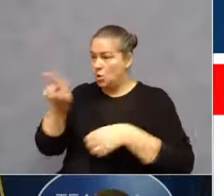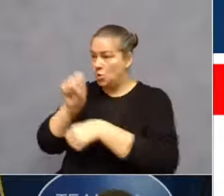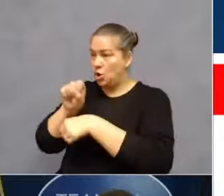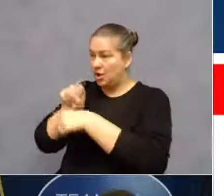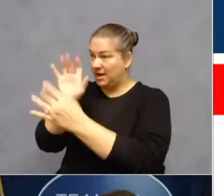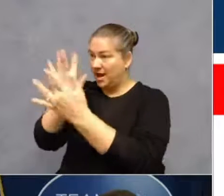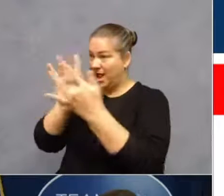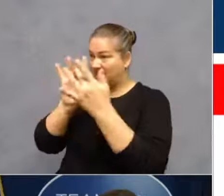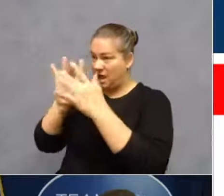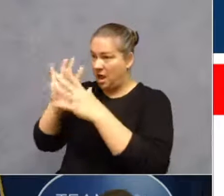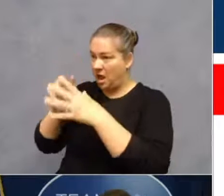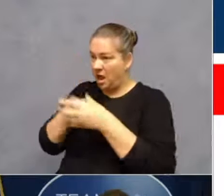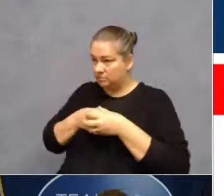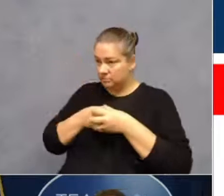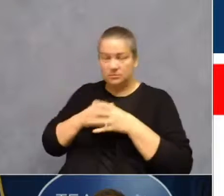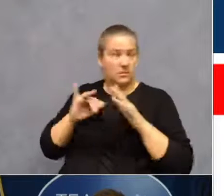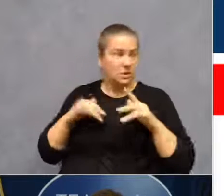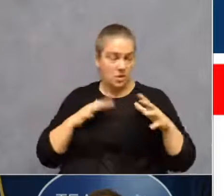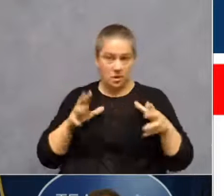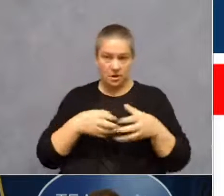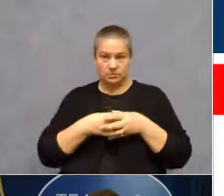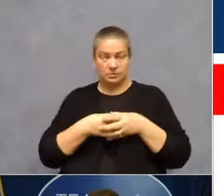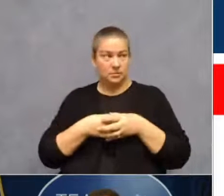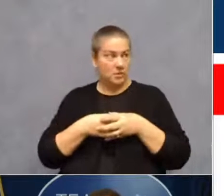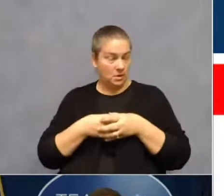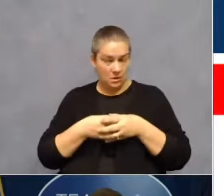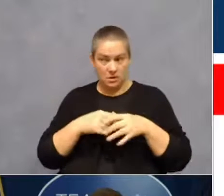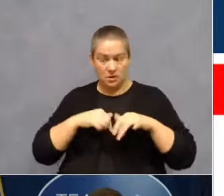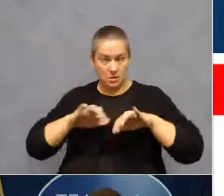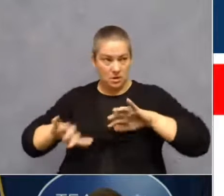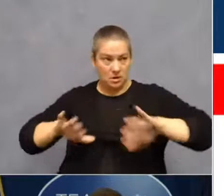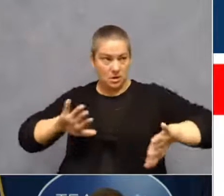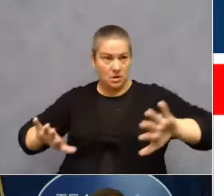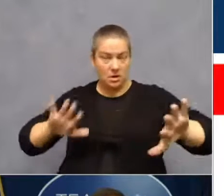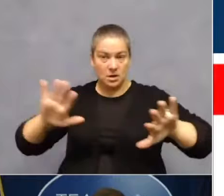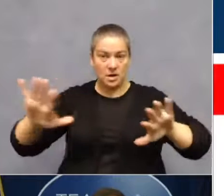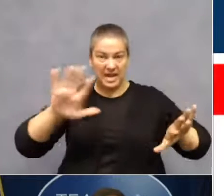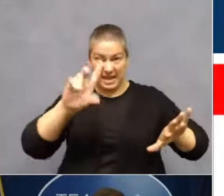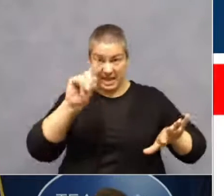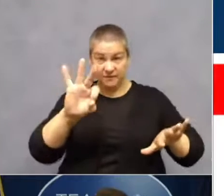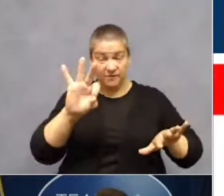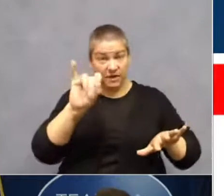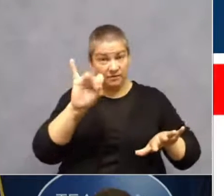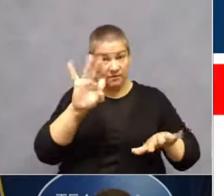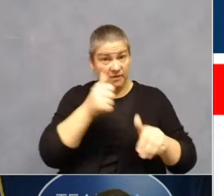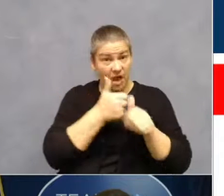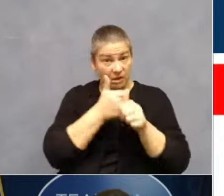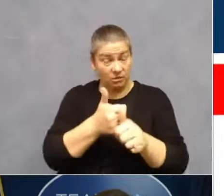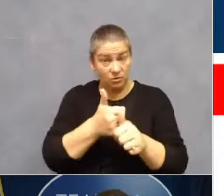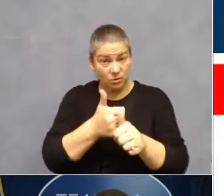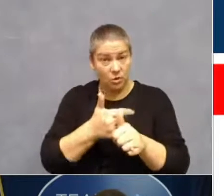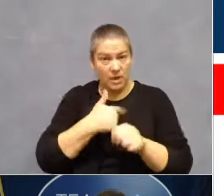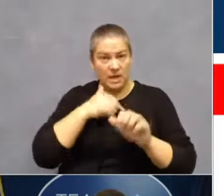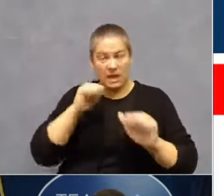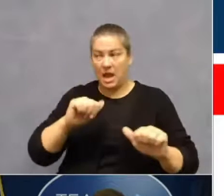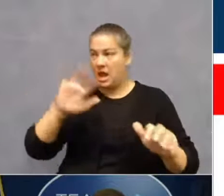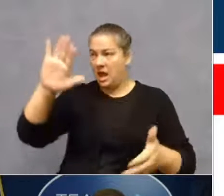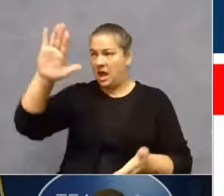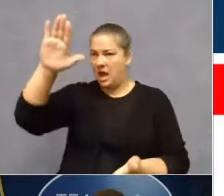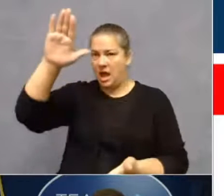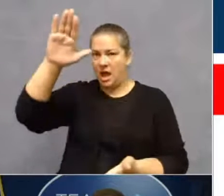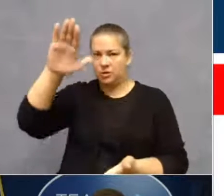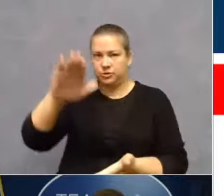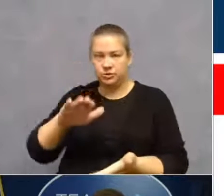there. We believe that if the response is coordinated in this way, we can get the best result. And